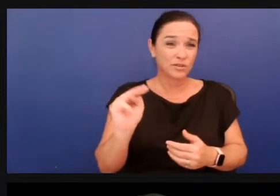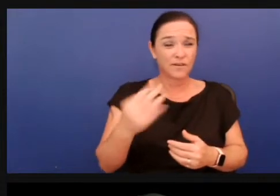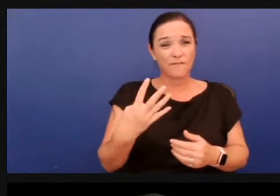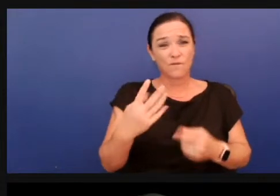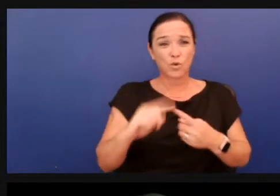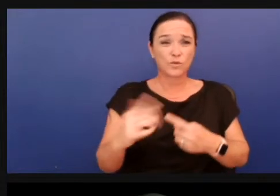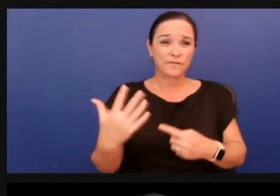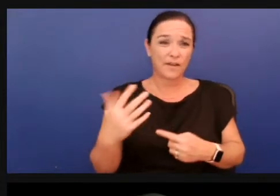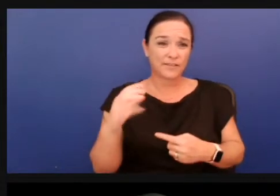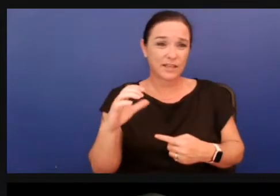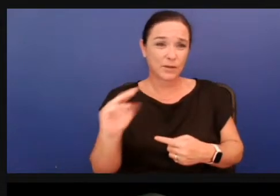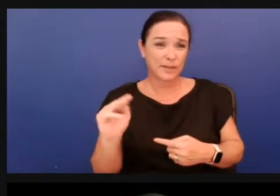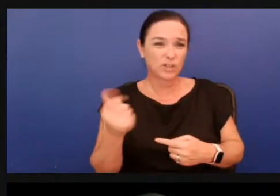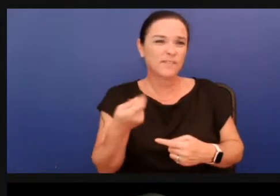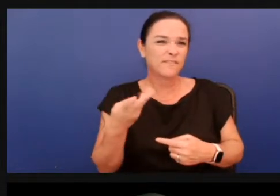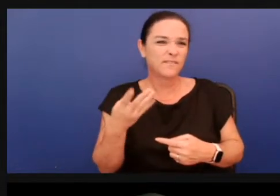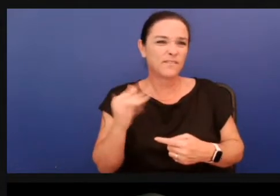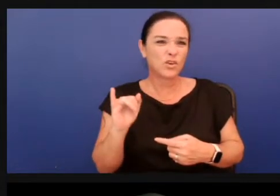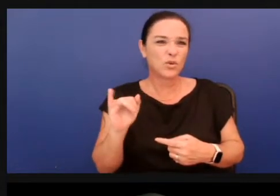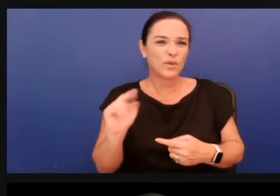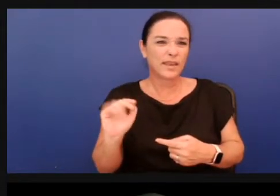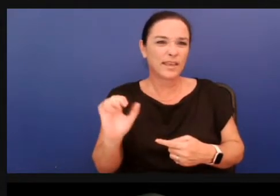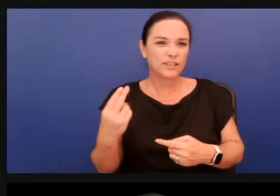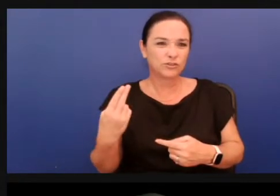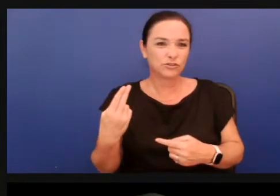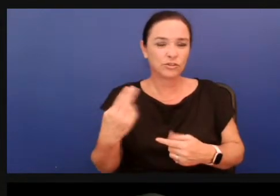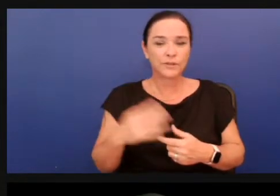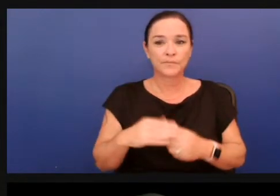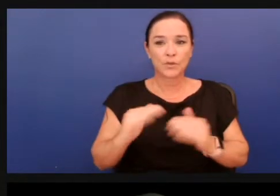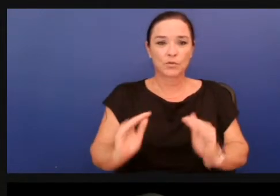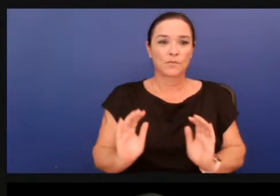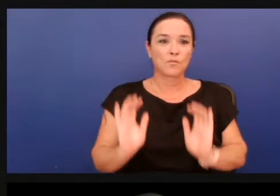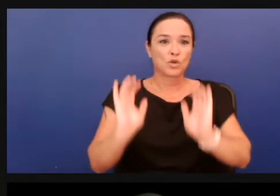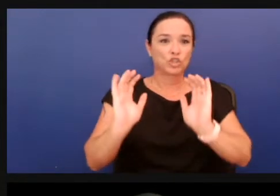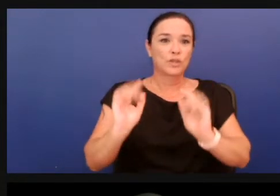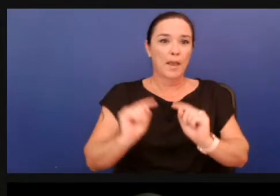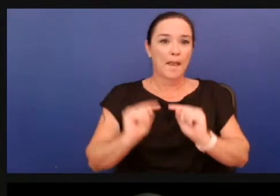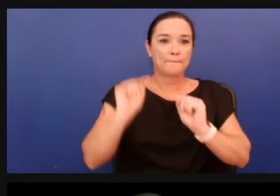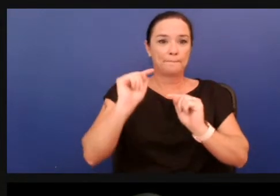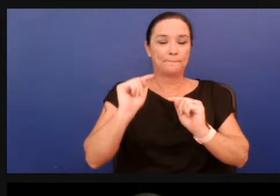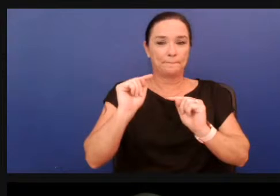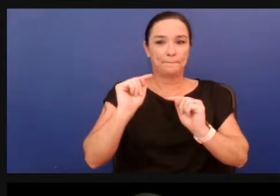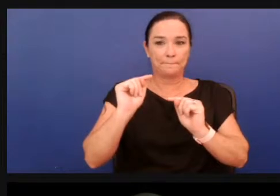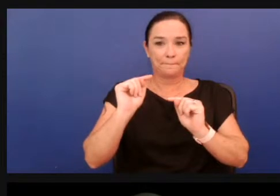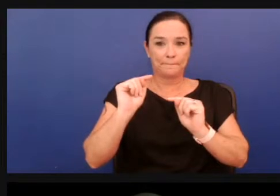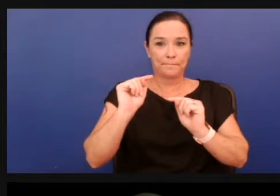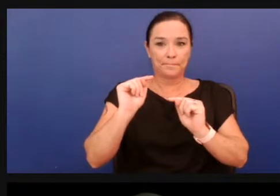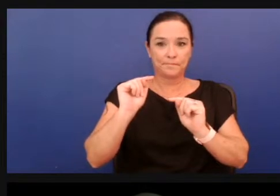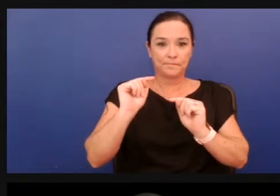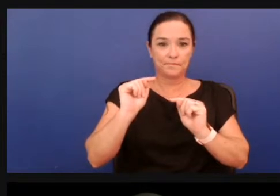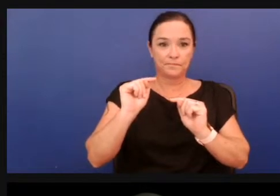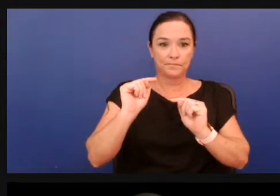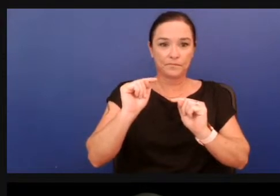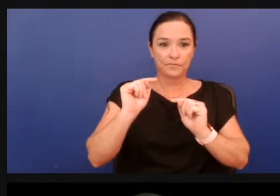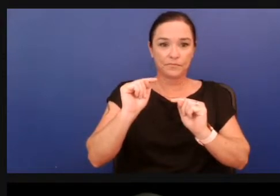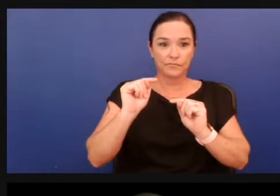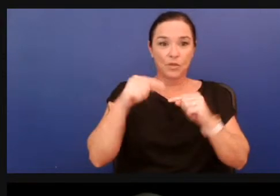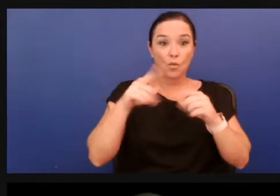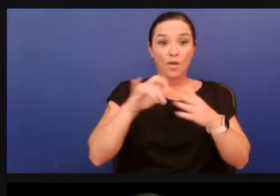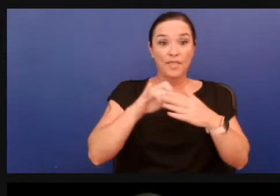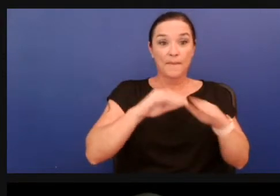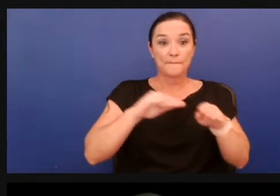of inches. That was actually pushed upwards around and lifted up while it got moved to